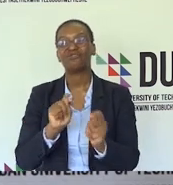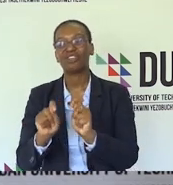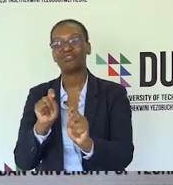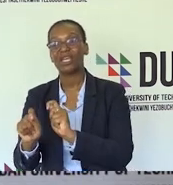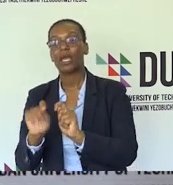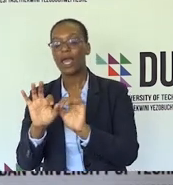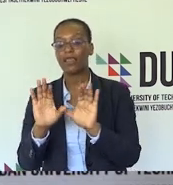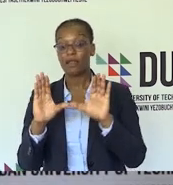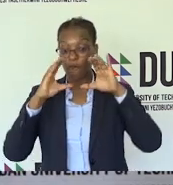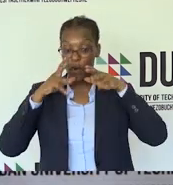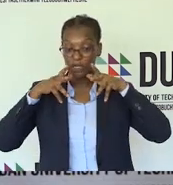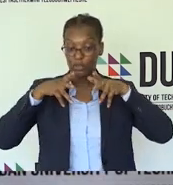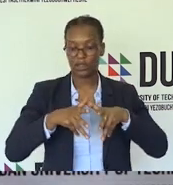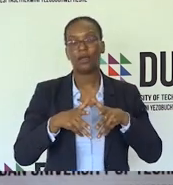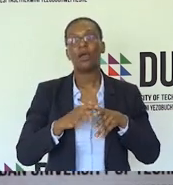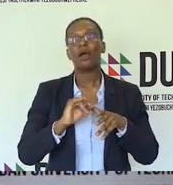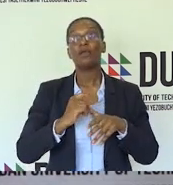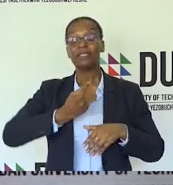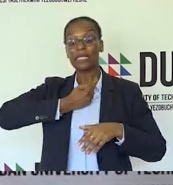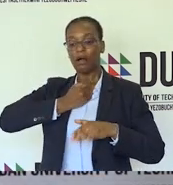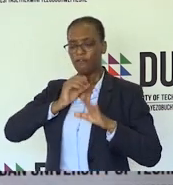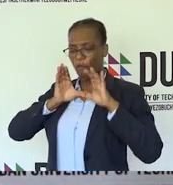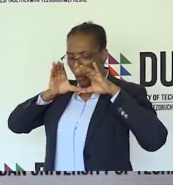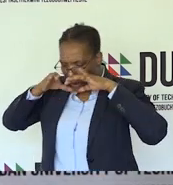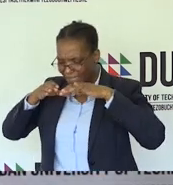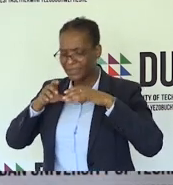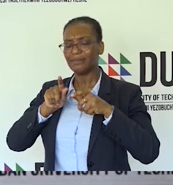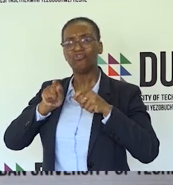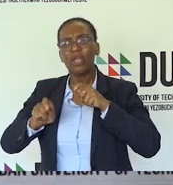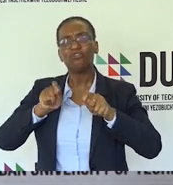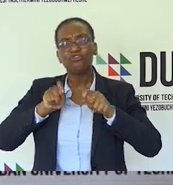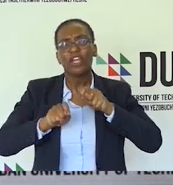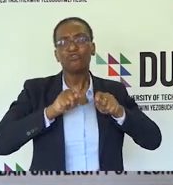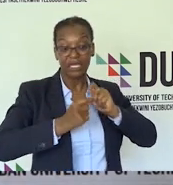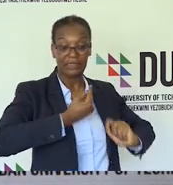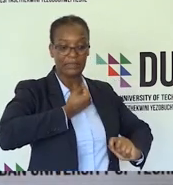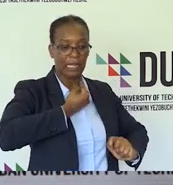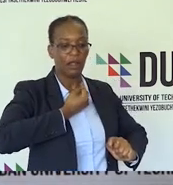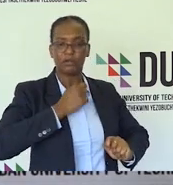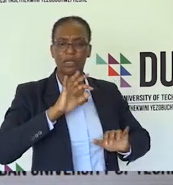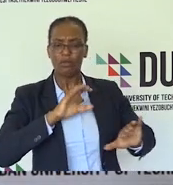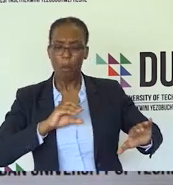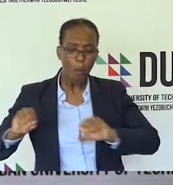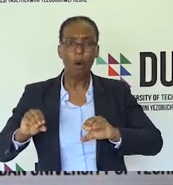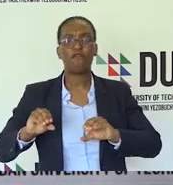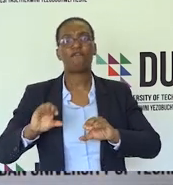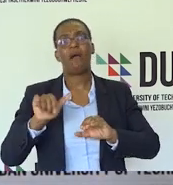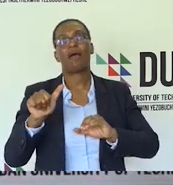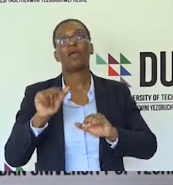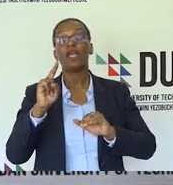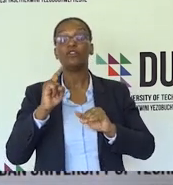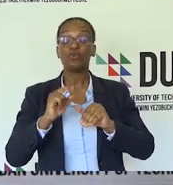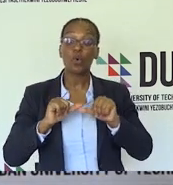with them. Dedicate yourself to constant change. Be unshakable as you pursue